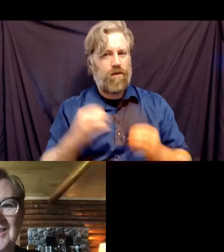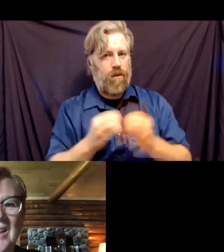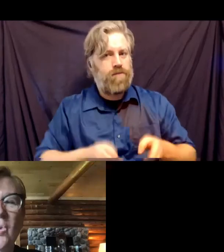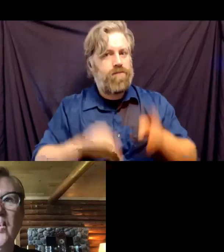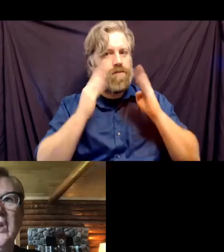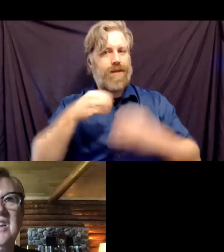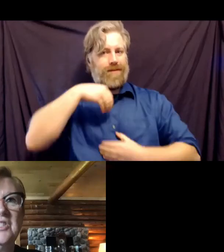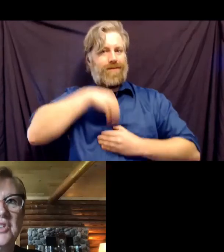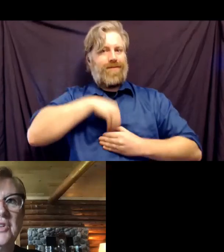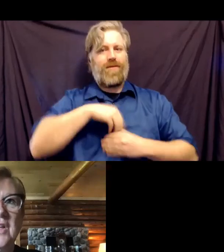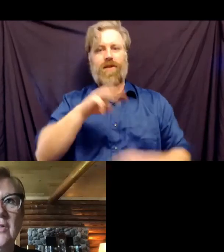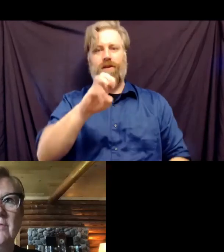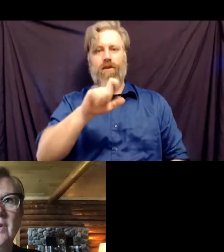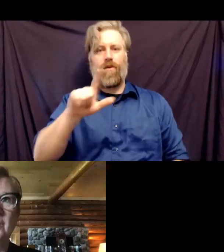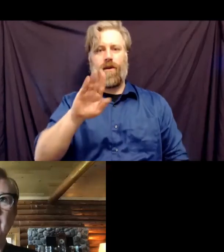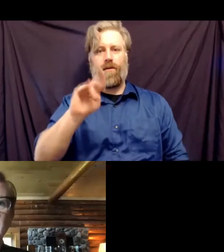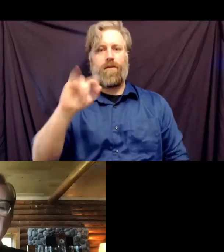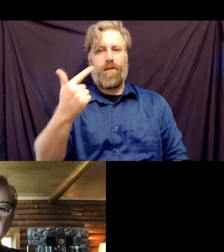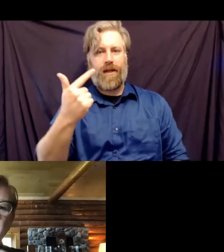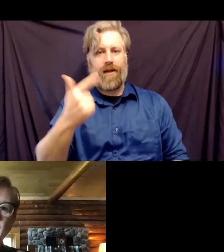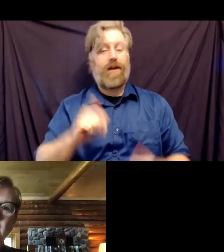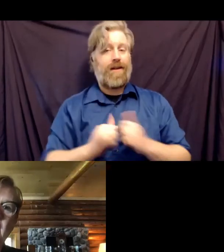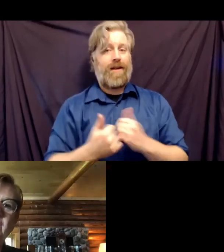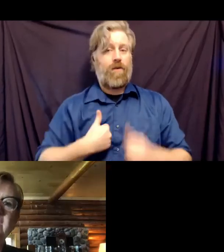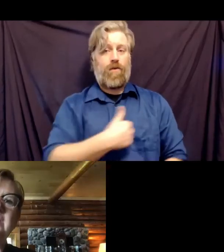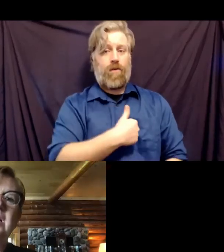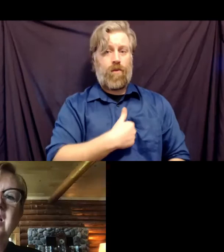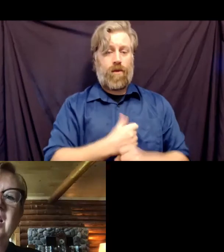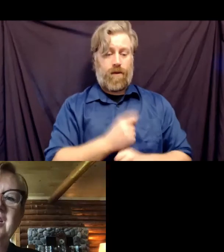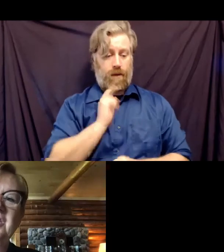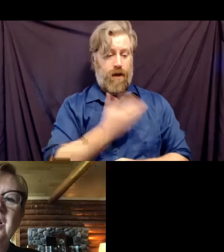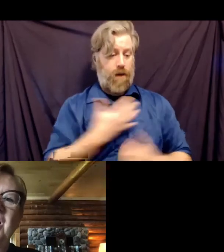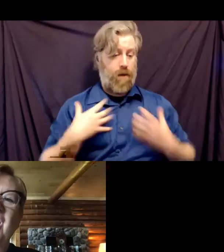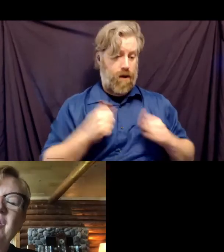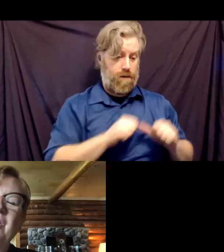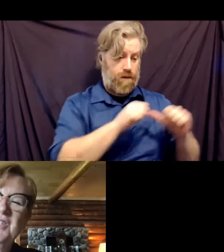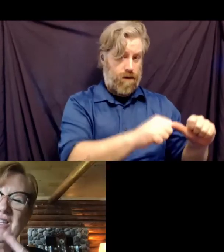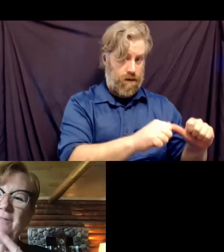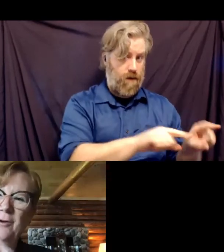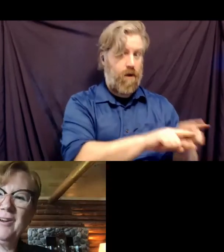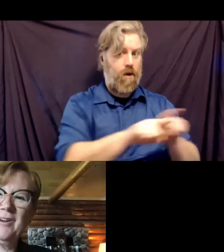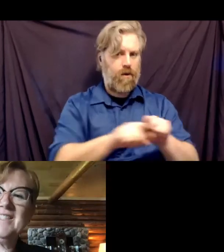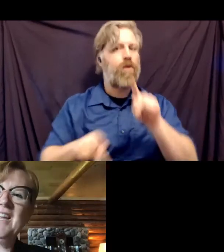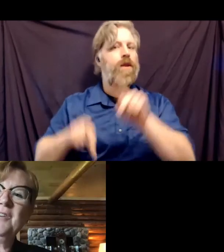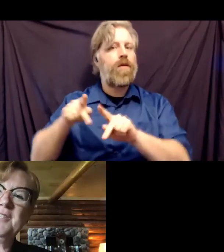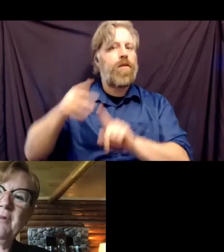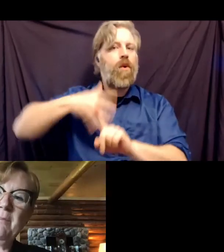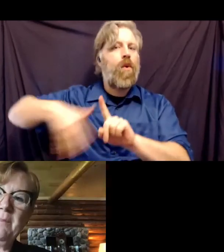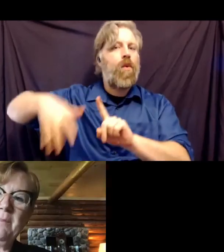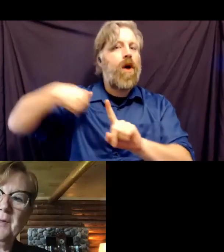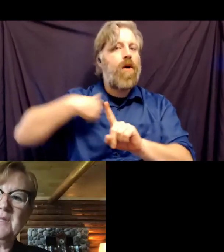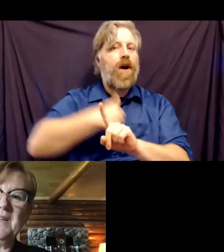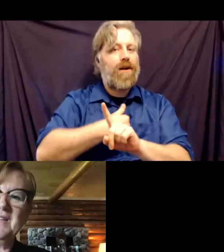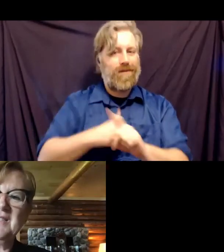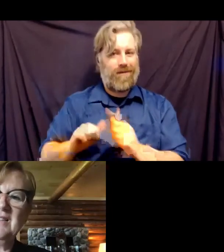and how we ensure the health of not only ourselves, but those around us. And how did you say the 4 areas again? Could you wrap